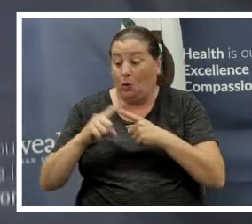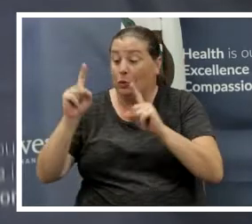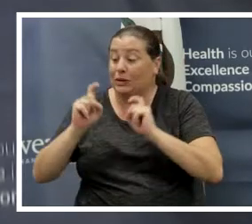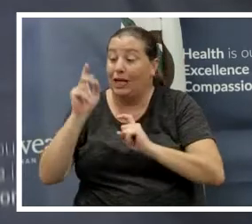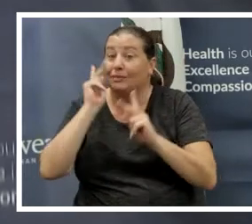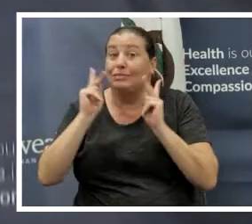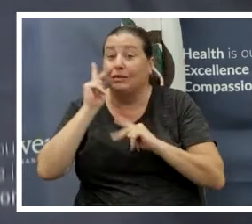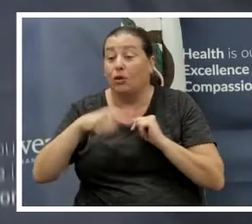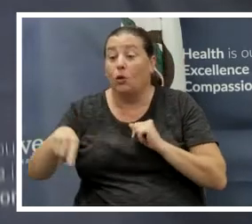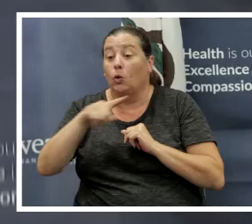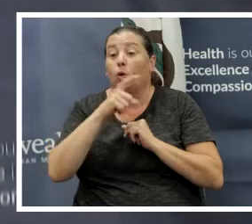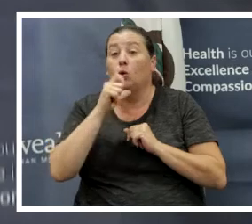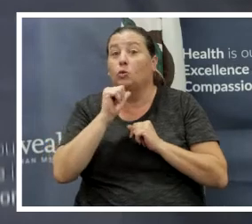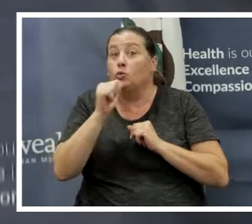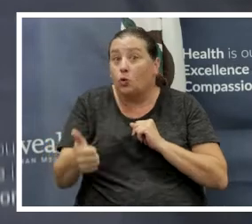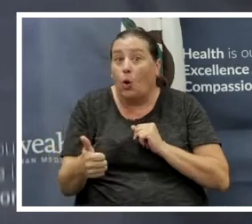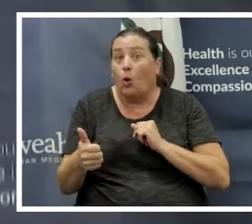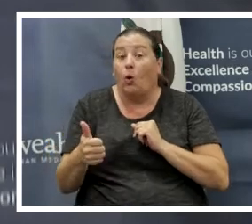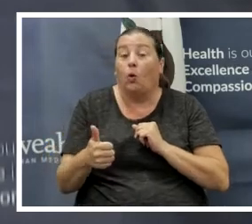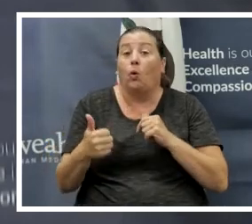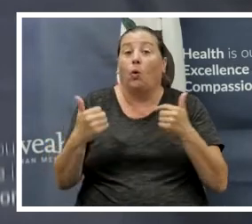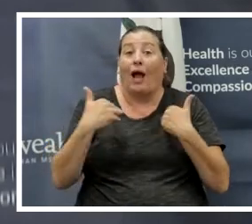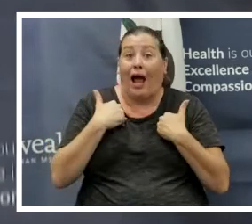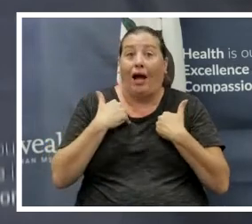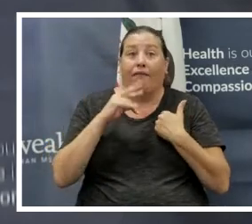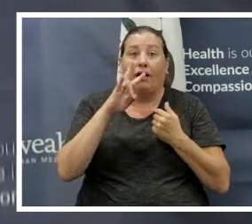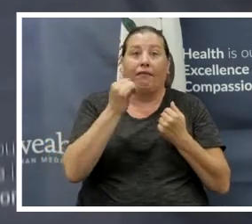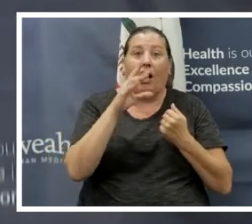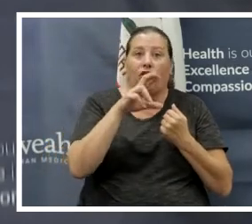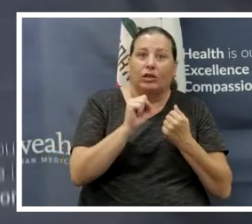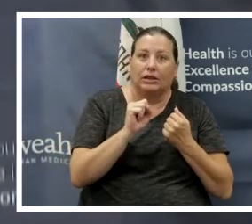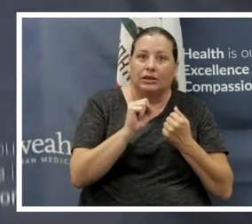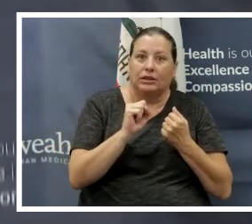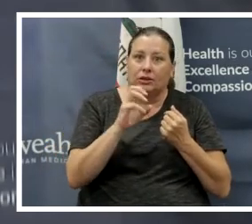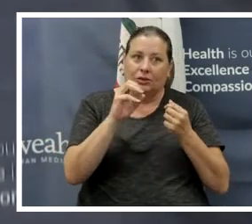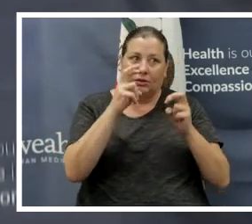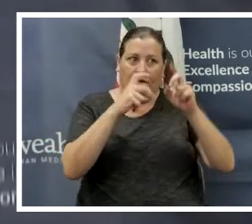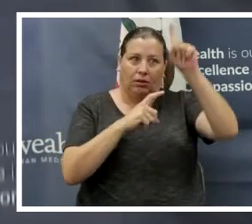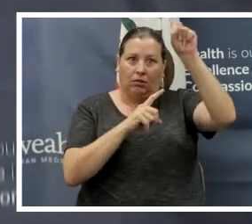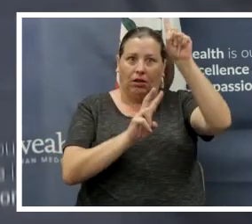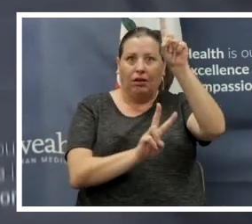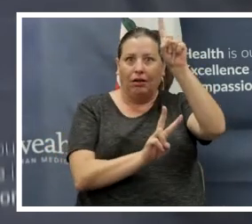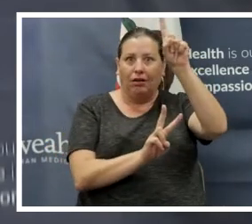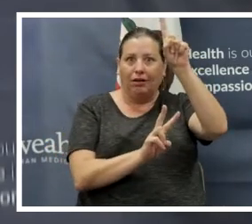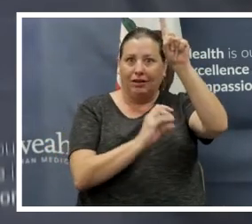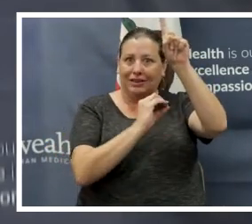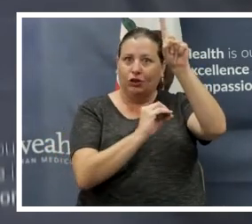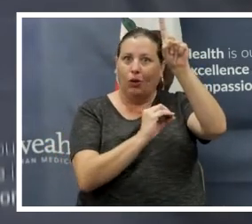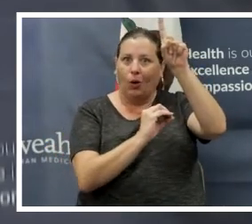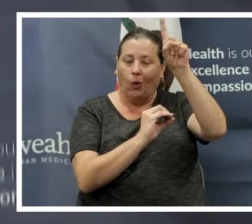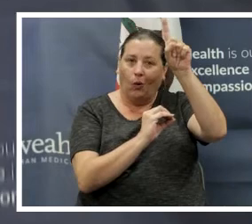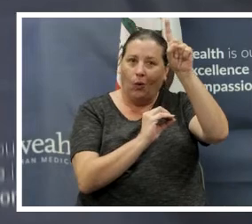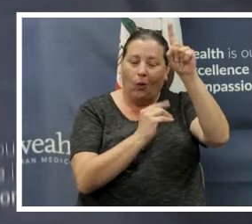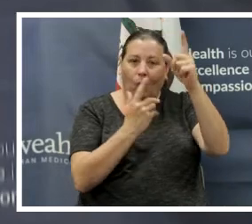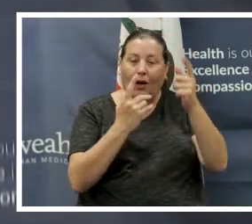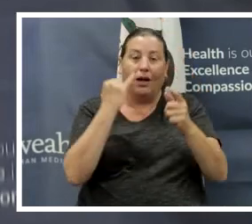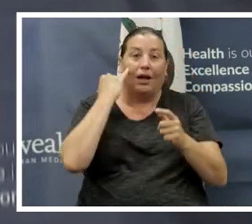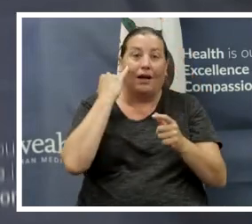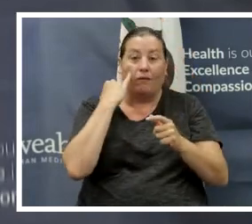will count as 0 in the numerator and 1 in the denominator. If we test an asymptomatic